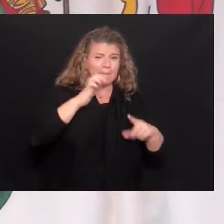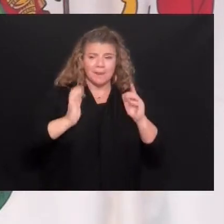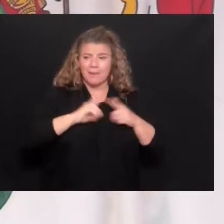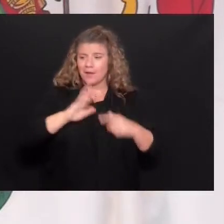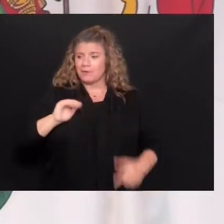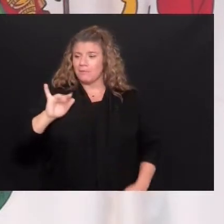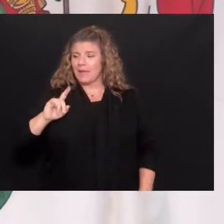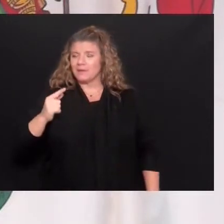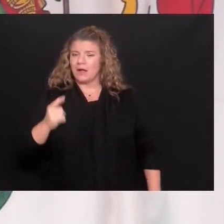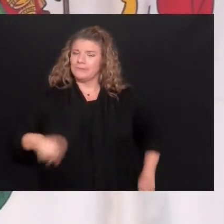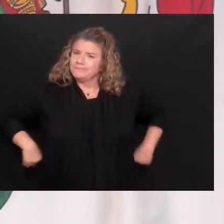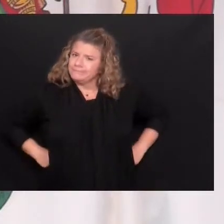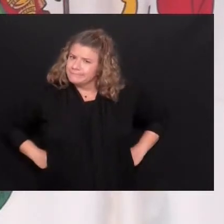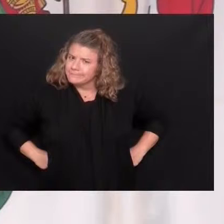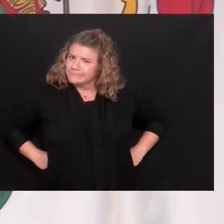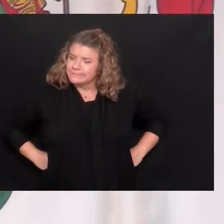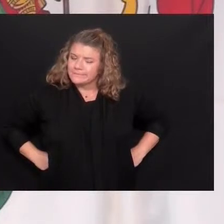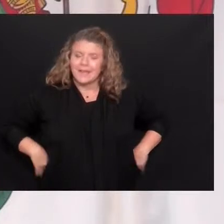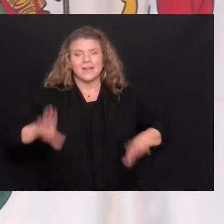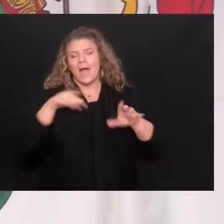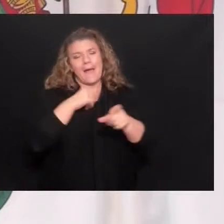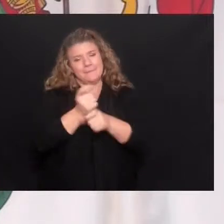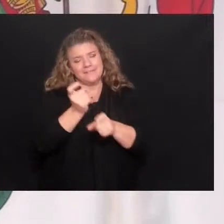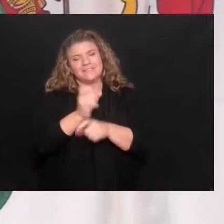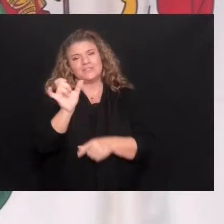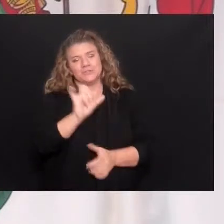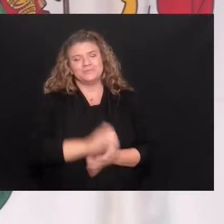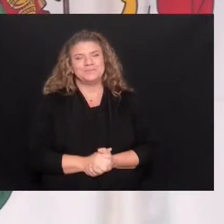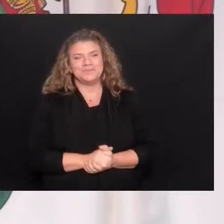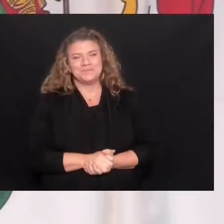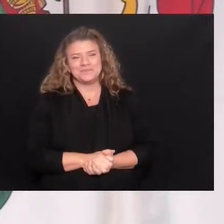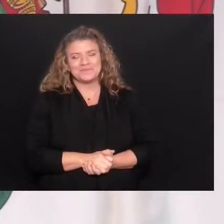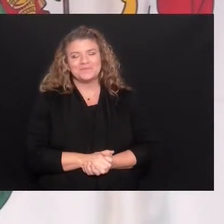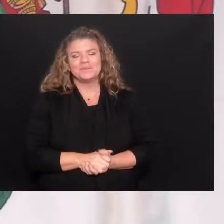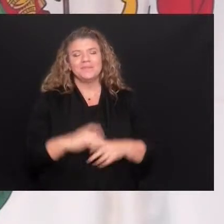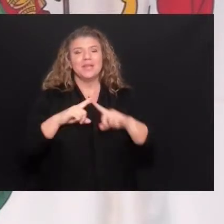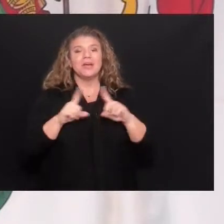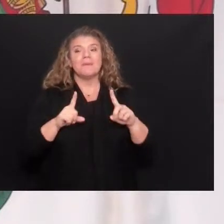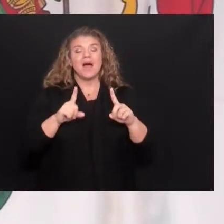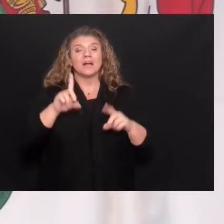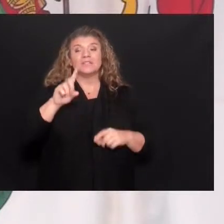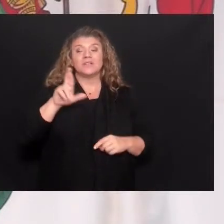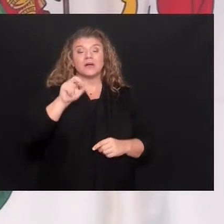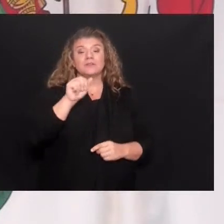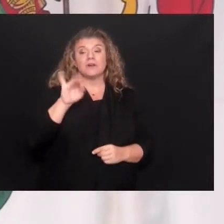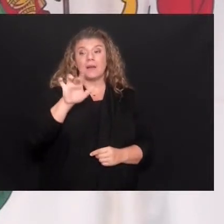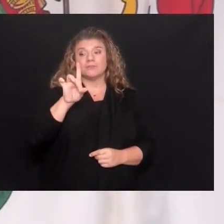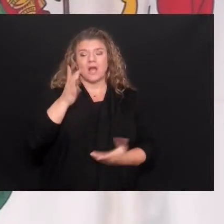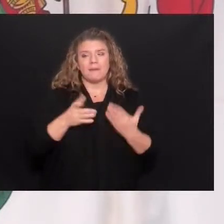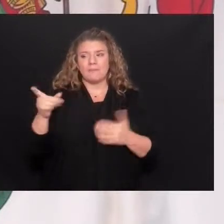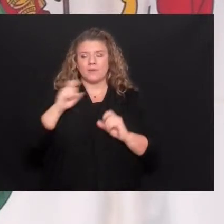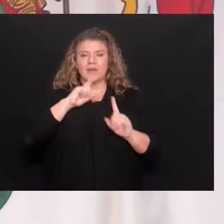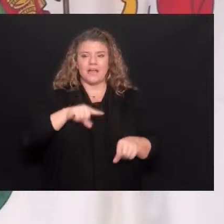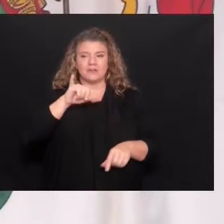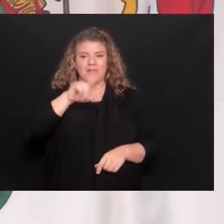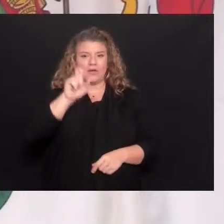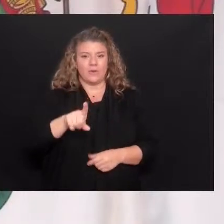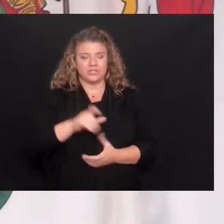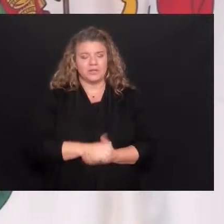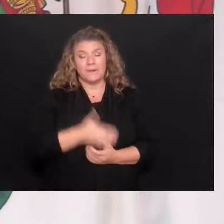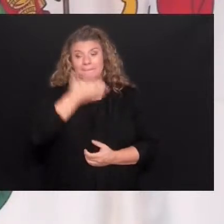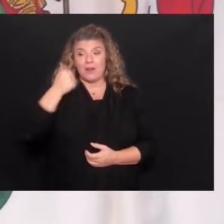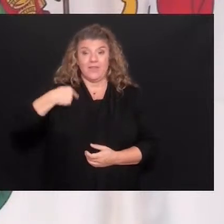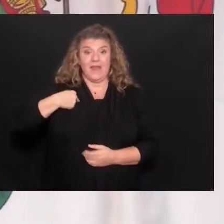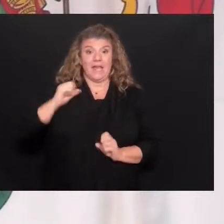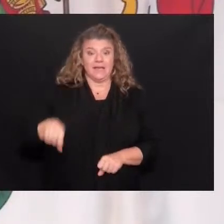for sure. And I'm only teasing there as well. But nevertheless, Dr. Amjad, maybe you can handle this question way better